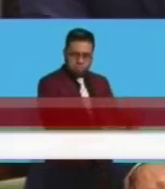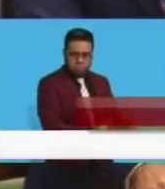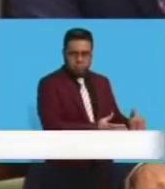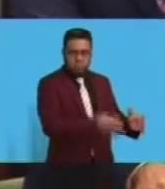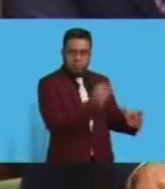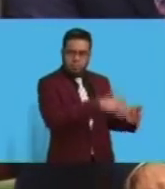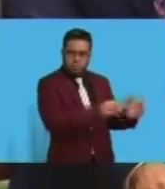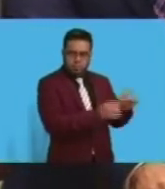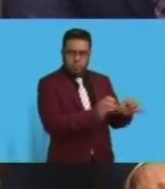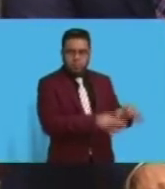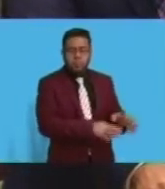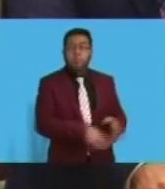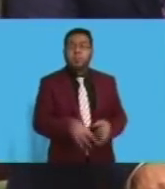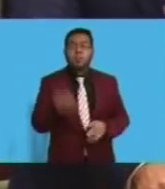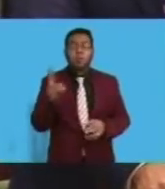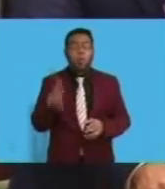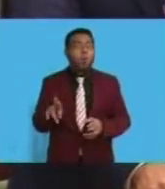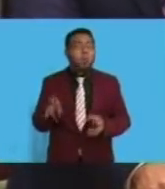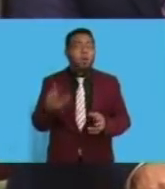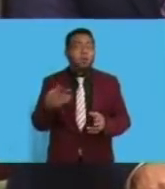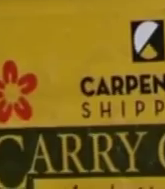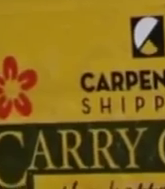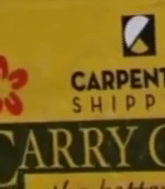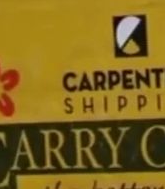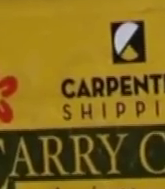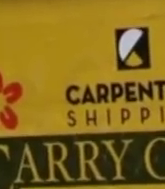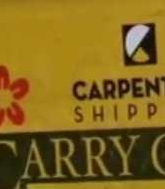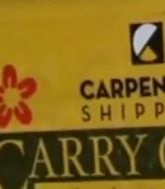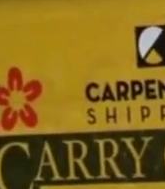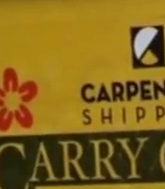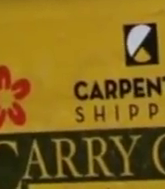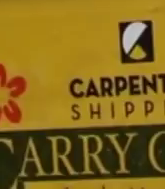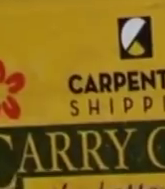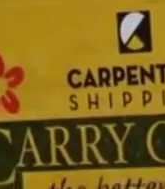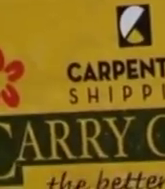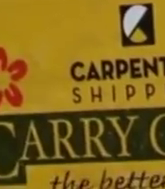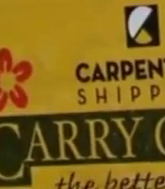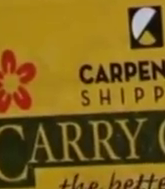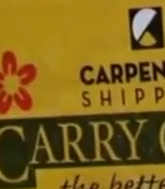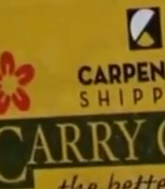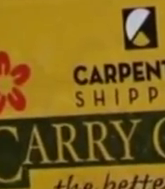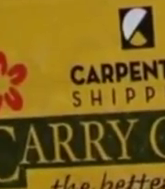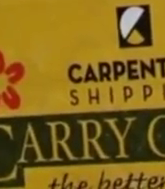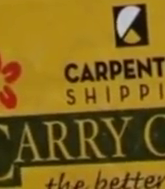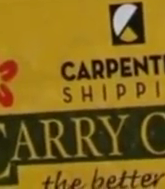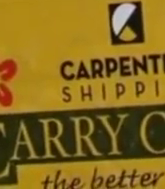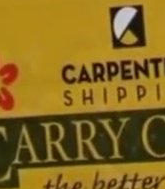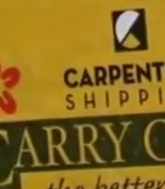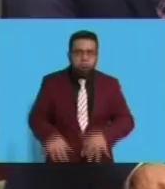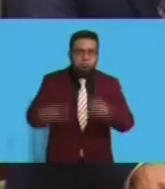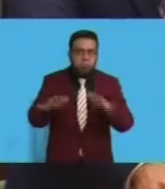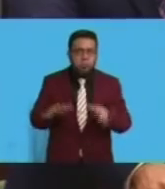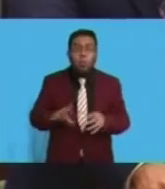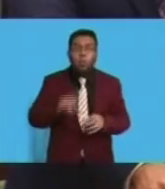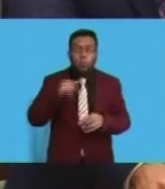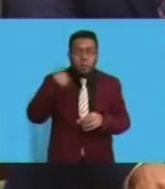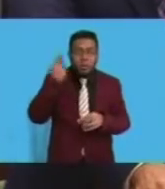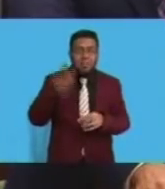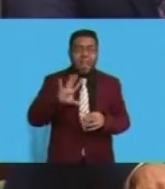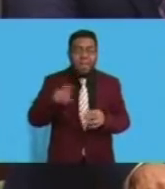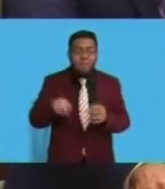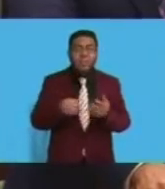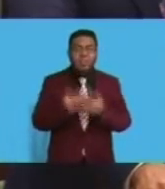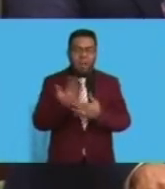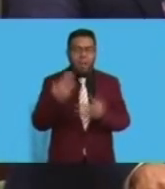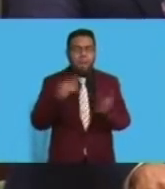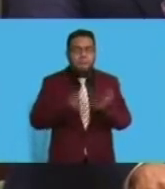government. In our major urban centres, rubbish is choking roadways and communities, and it's unacceptable. And we'll now be increasing rubbish pickups every day